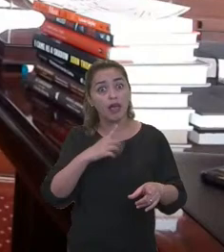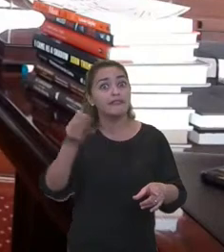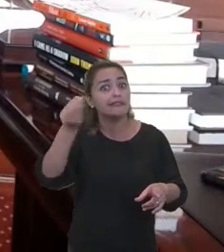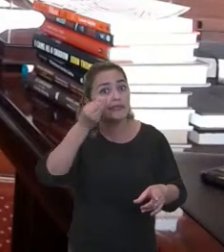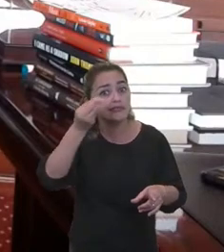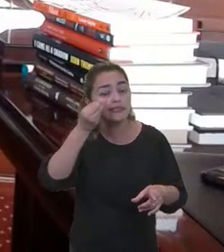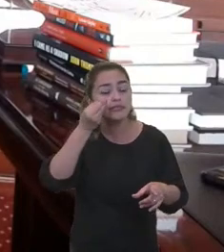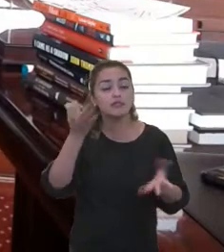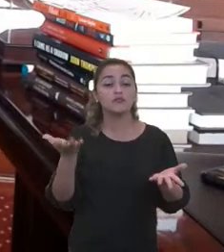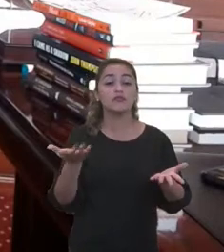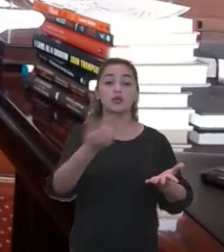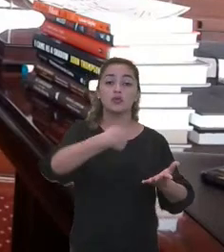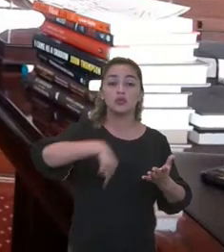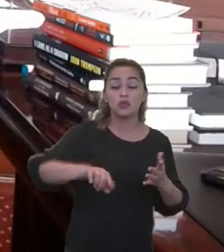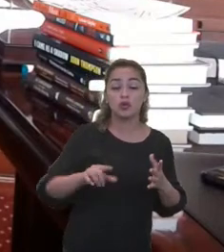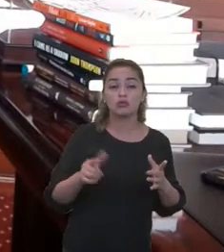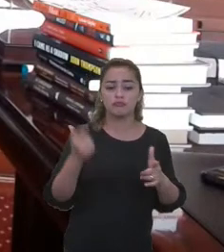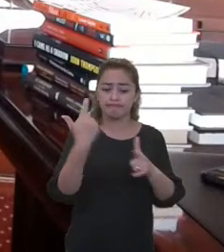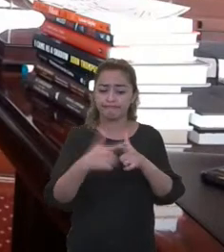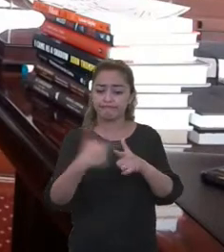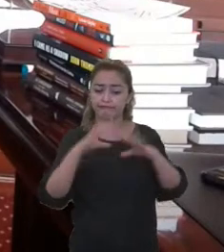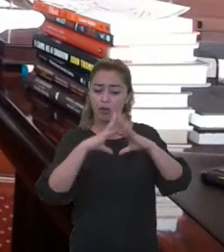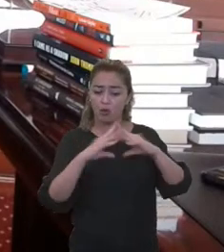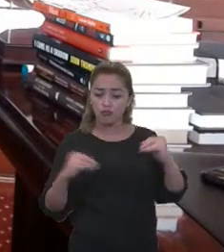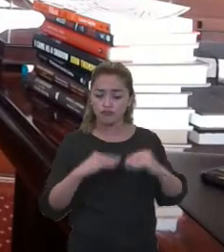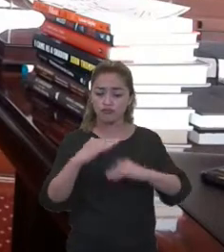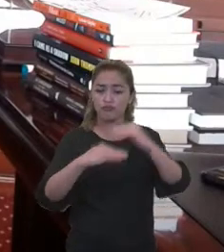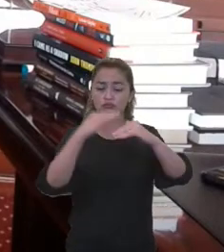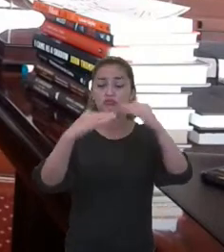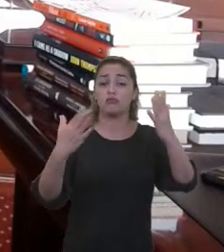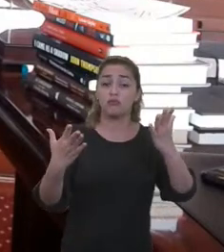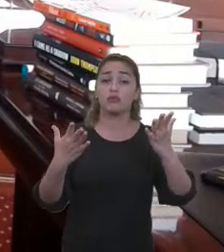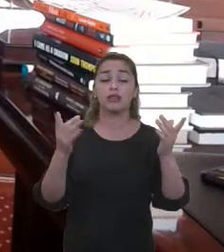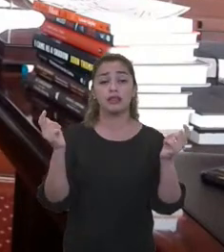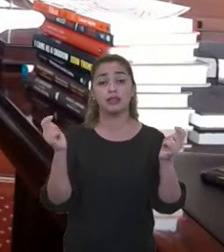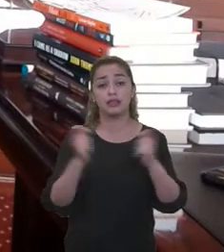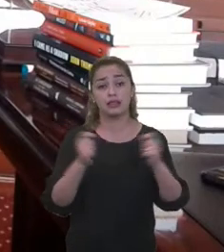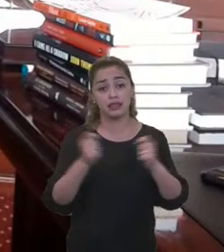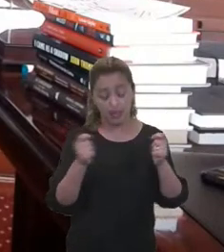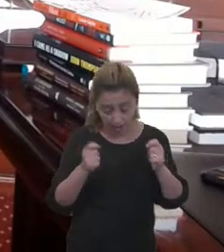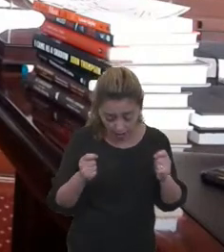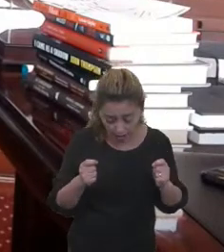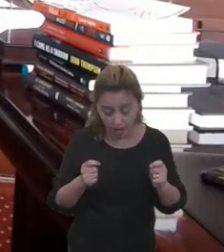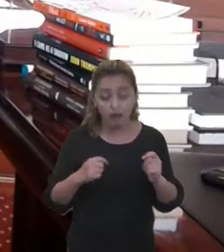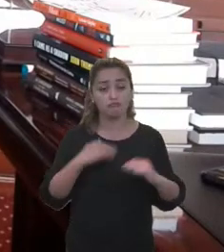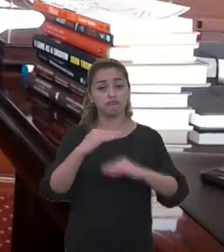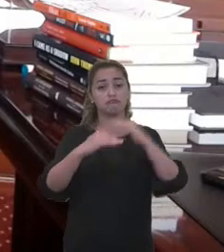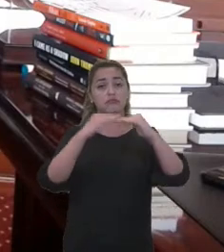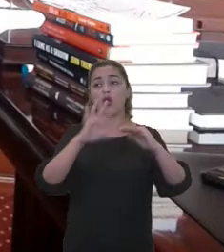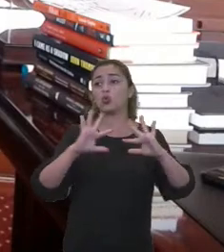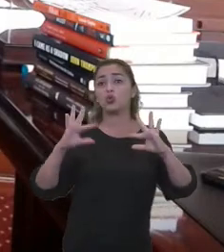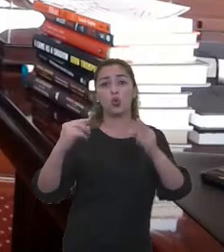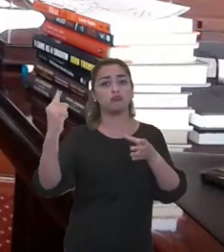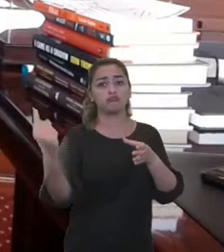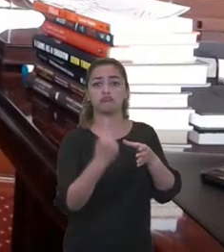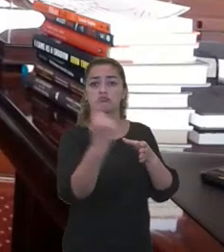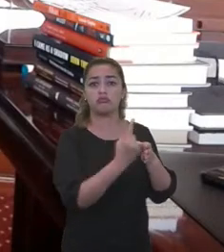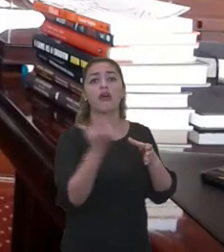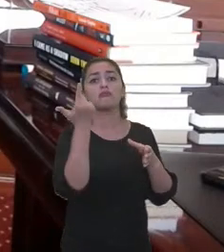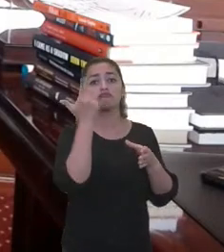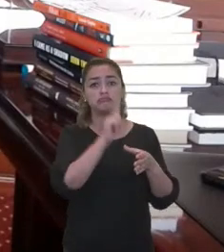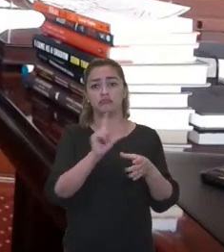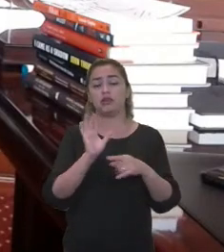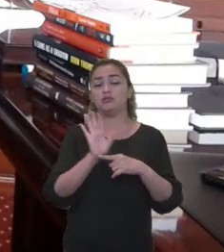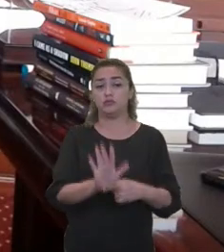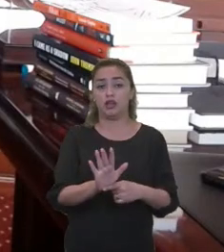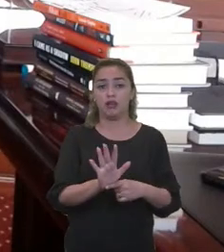processes, your decision-making processes, are those that allow everybody to participate, not just to make people feel good, because I don't